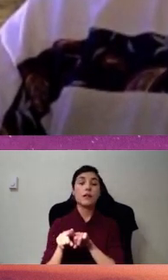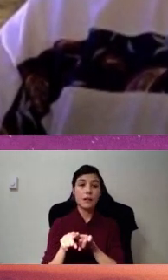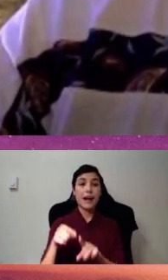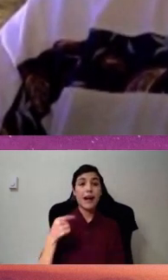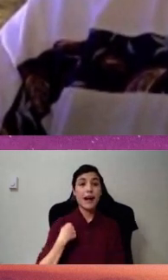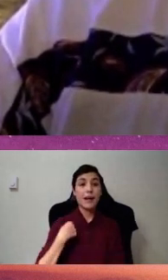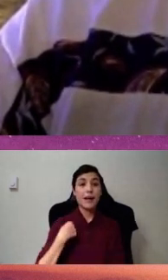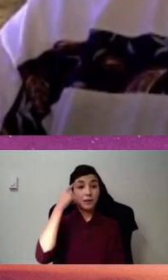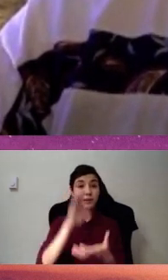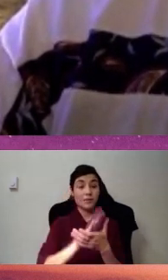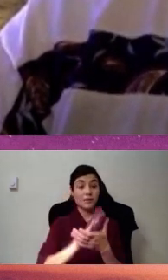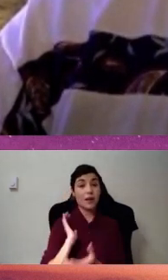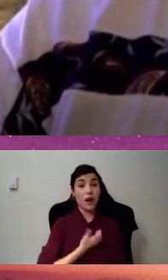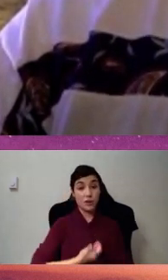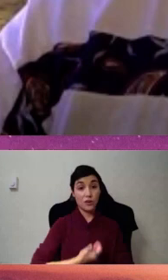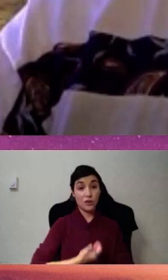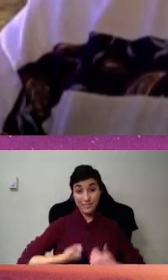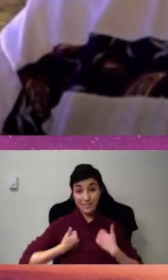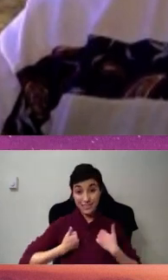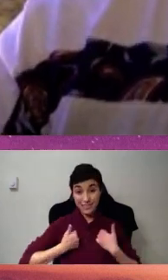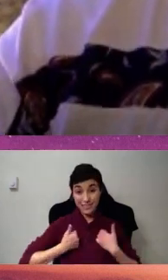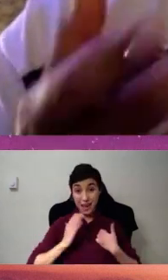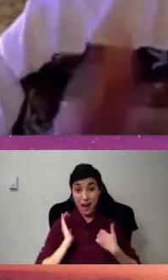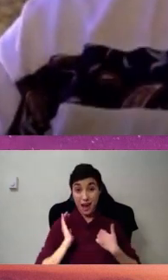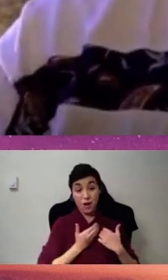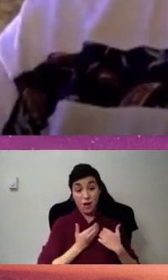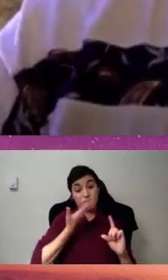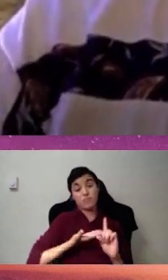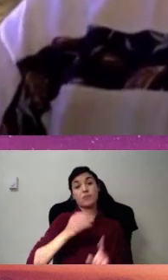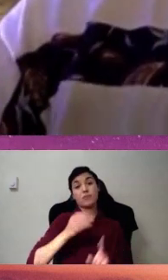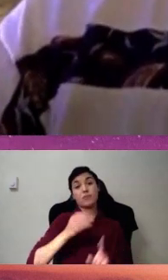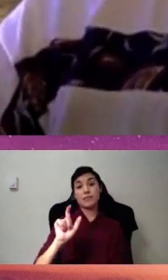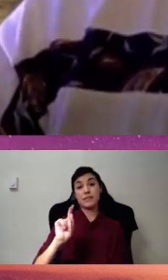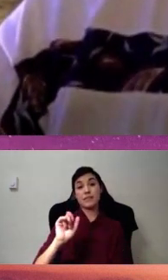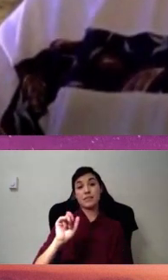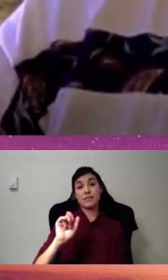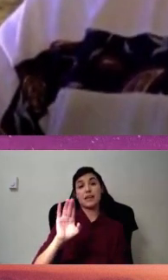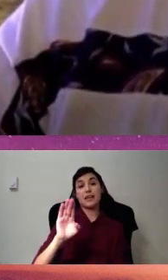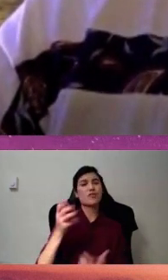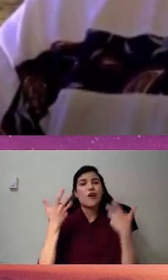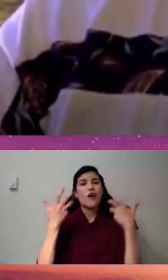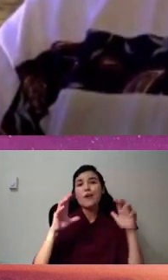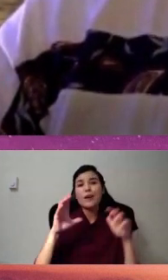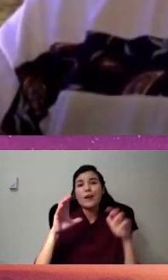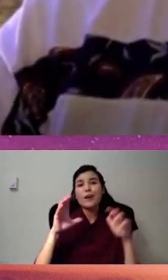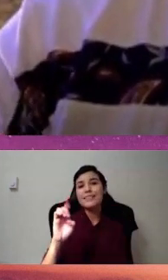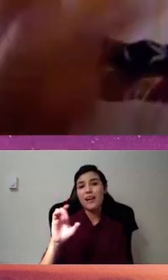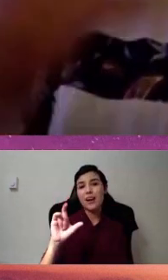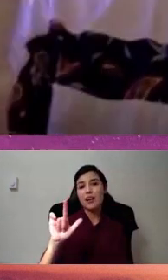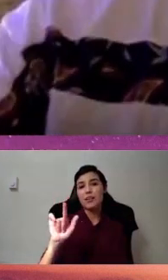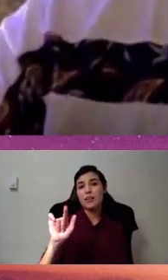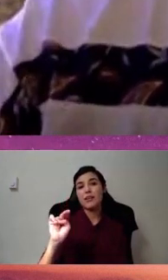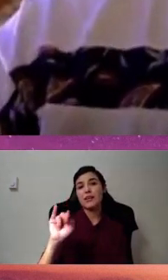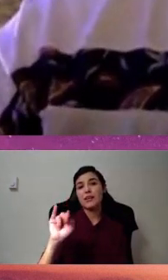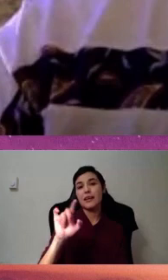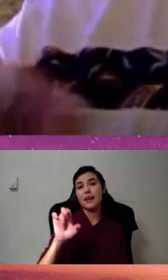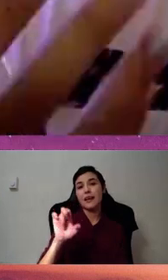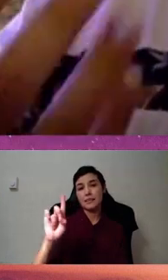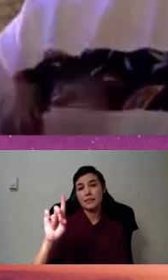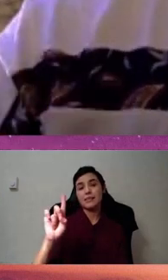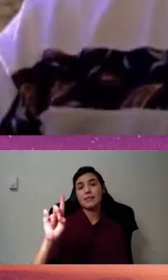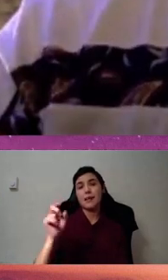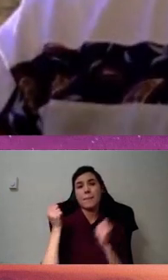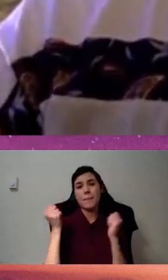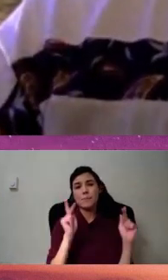in origin, because our peoples, as you know, Ara was mentioning, like our peoples in a lot of ways, and from varying cultures, and